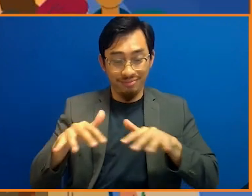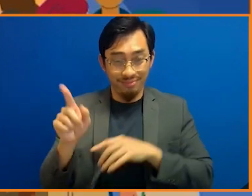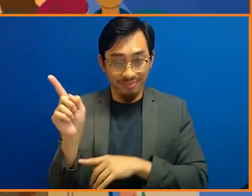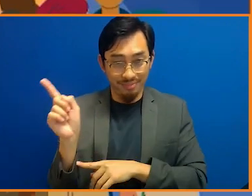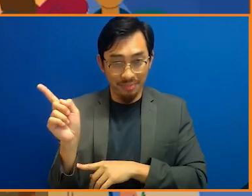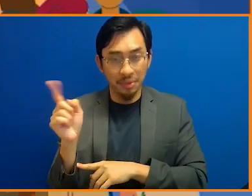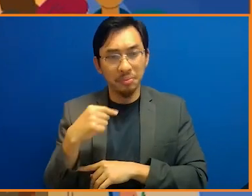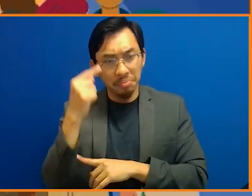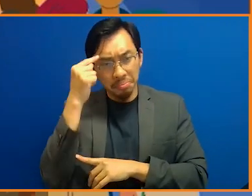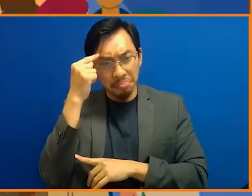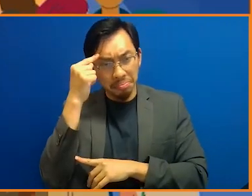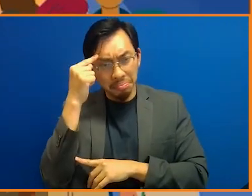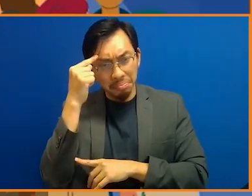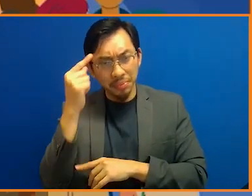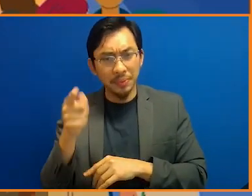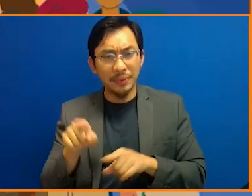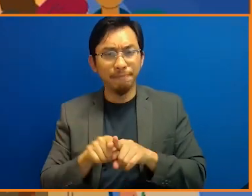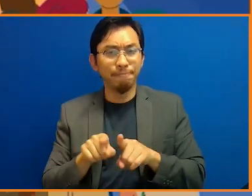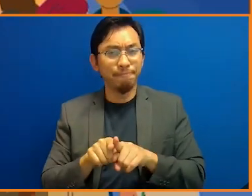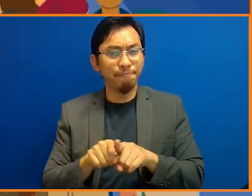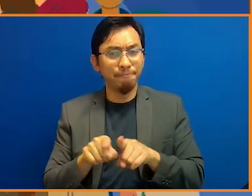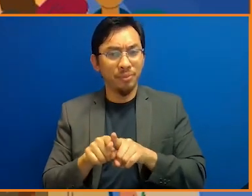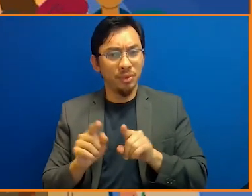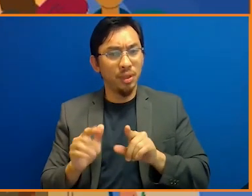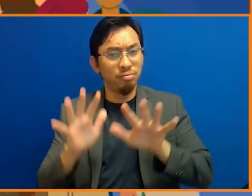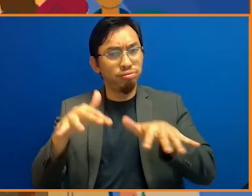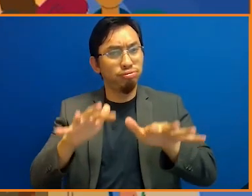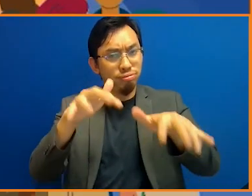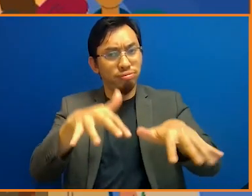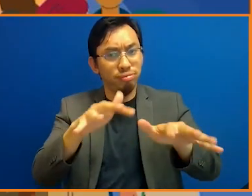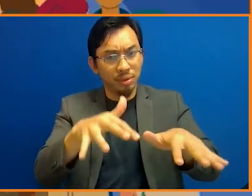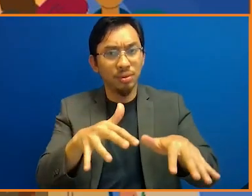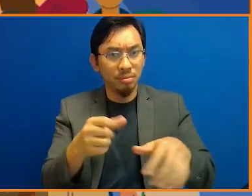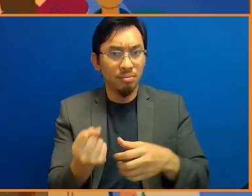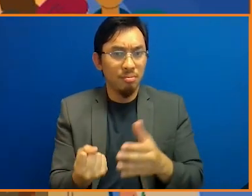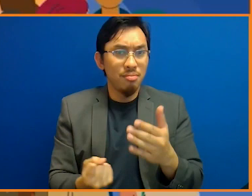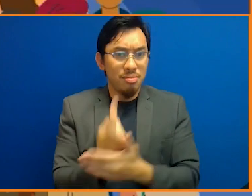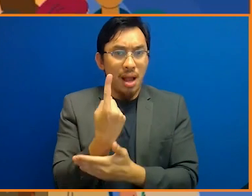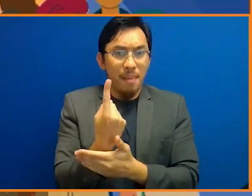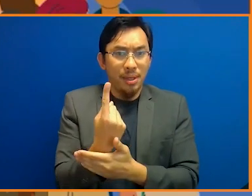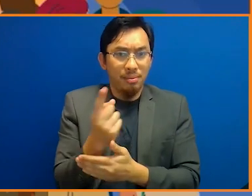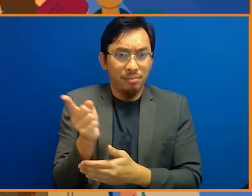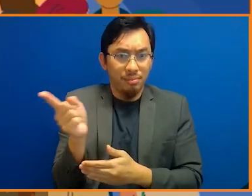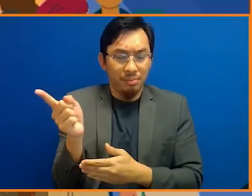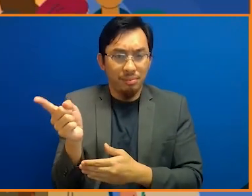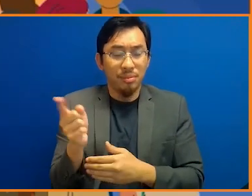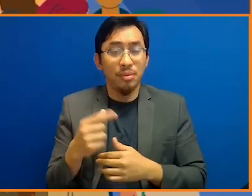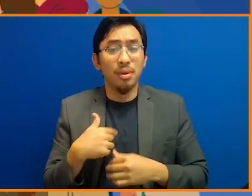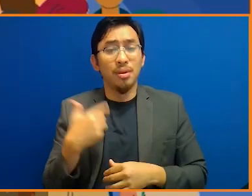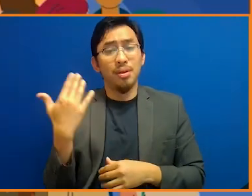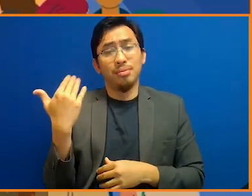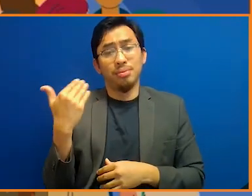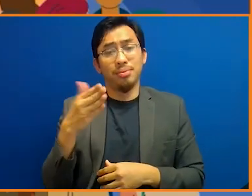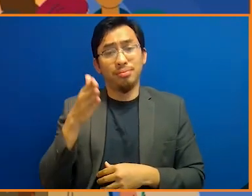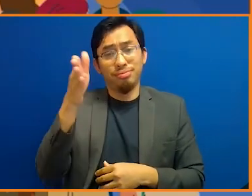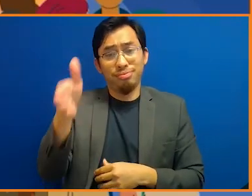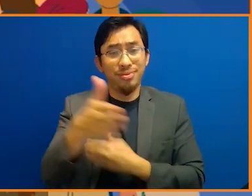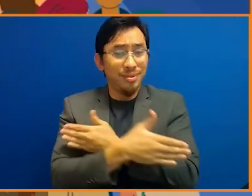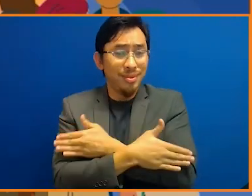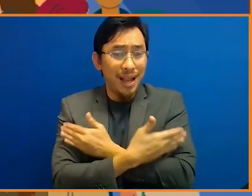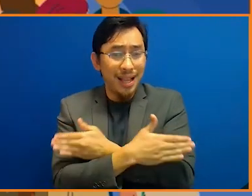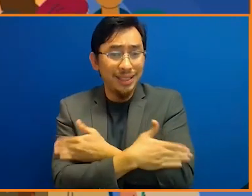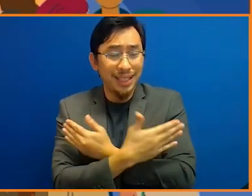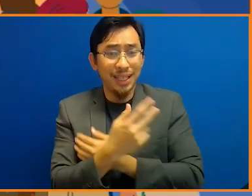the same as what we expected. And well, actually, this tsunami happened when I